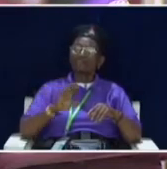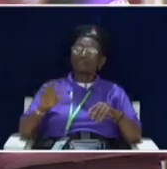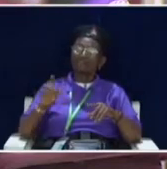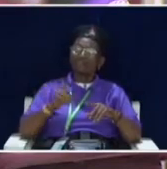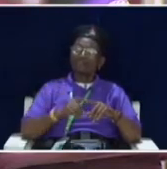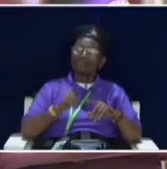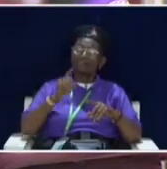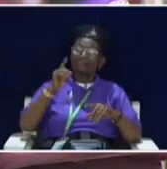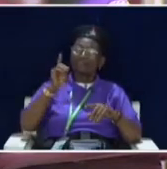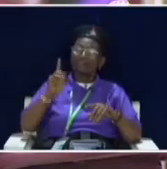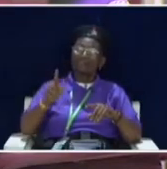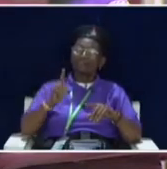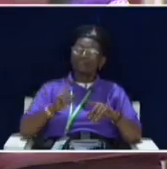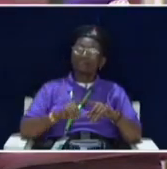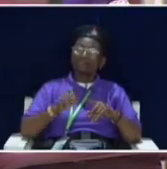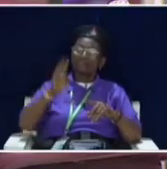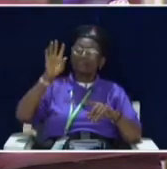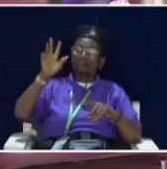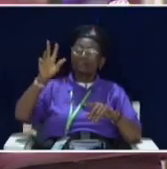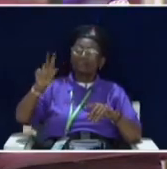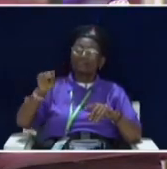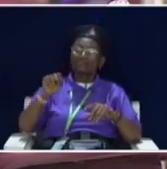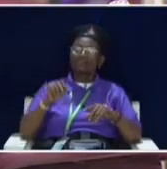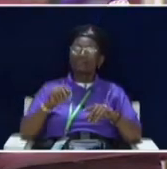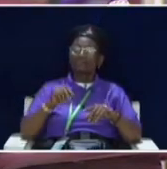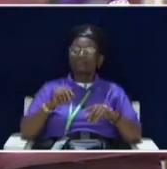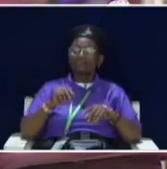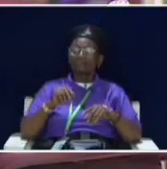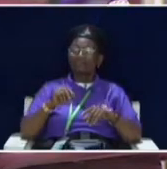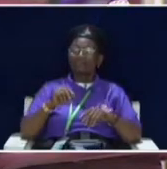2 Chronicles 20 from verse 1 to